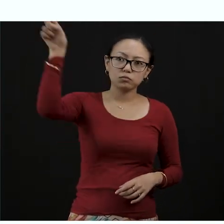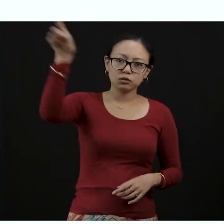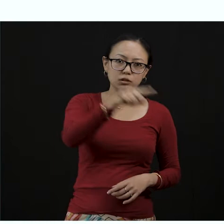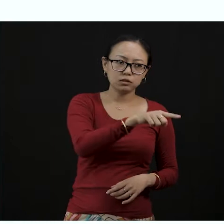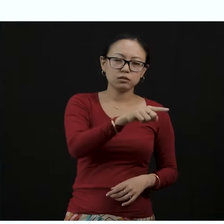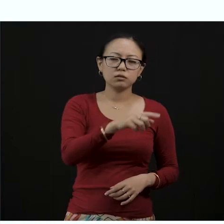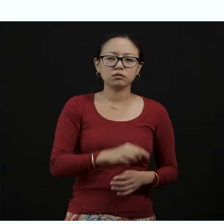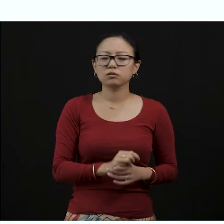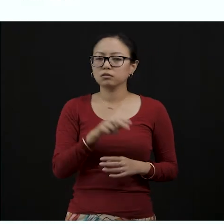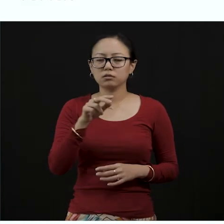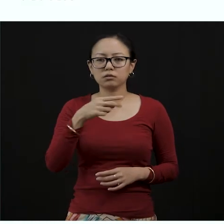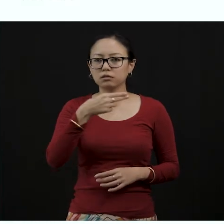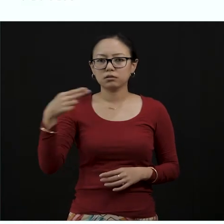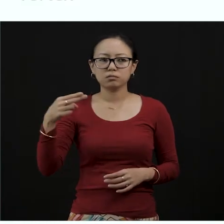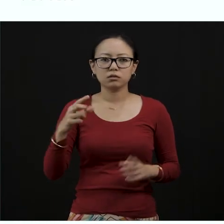two diagonals.